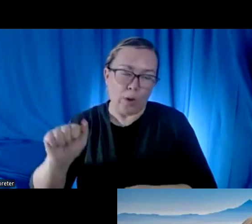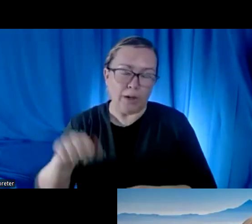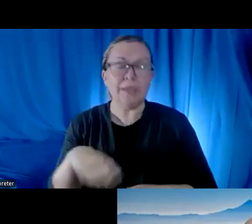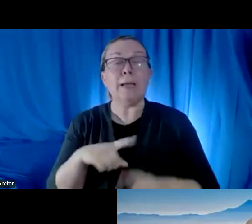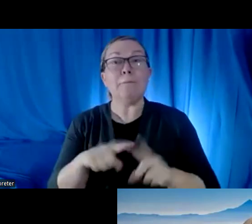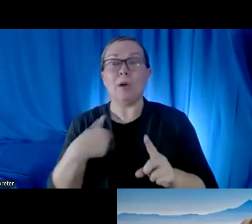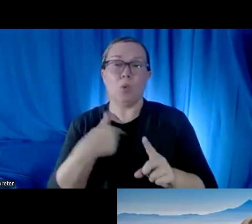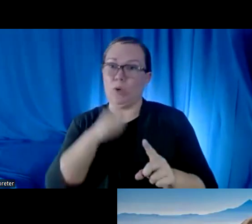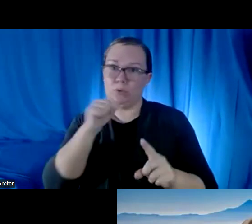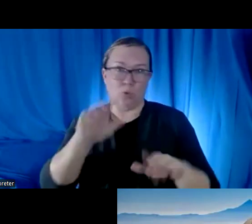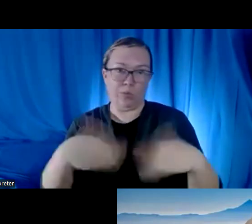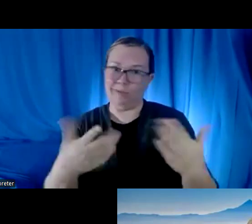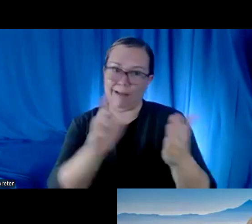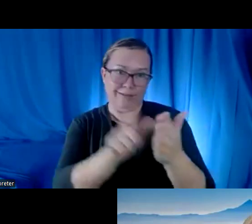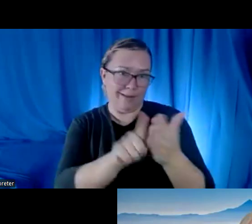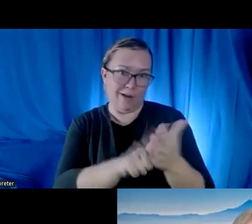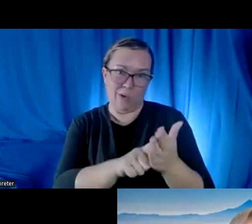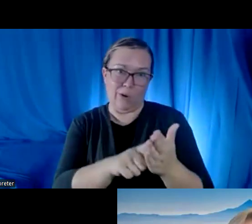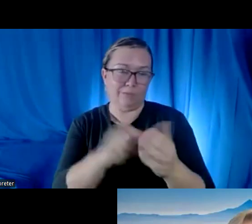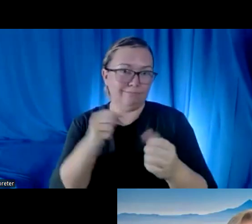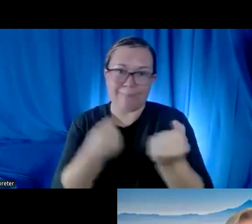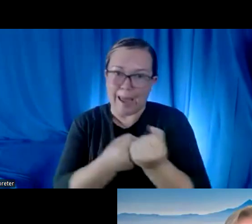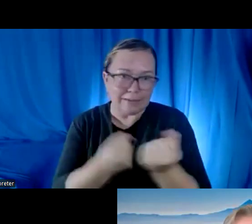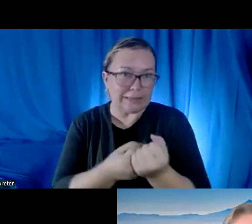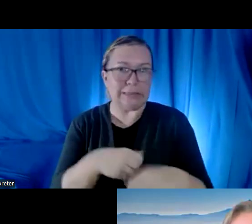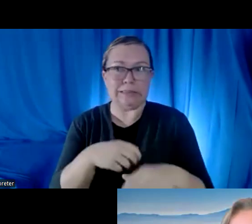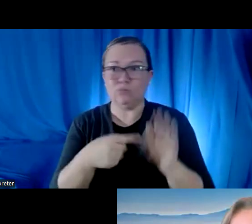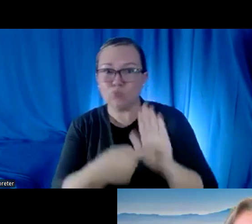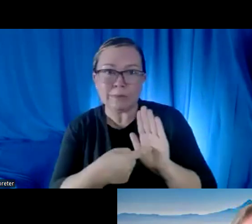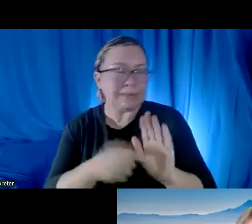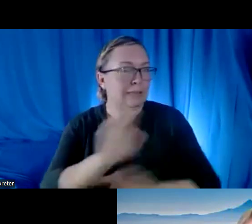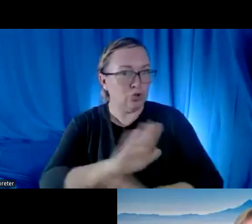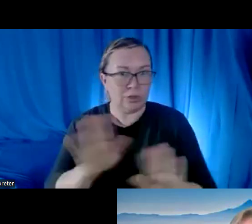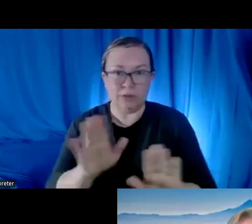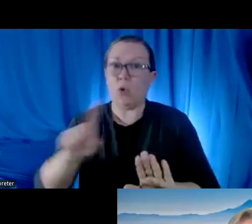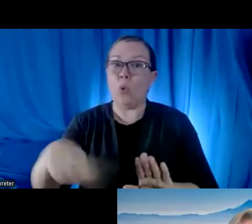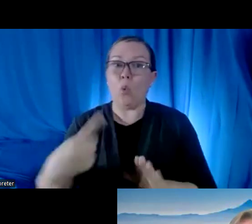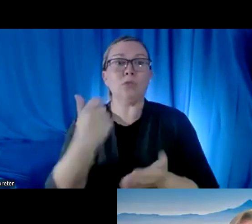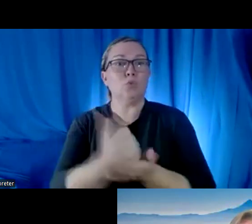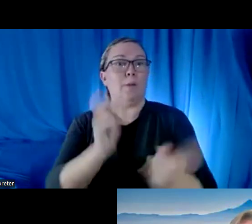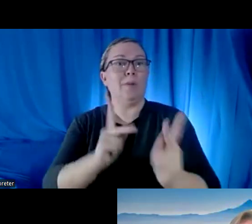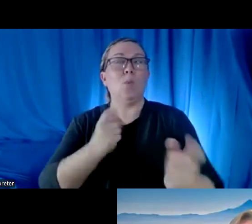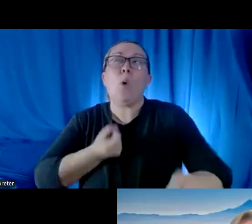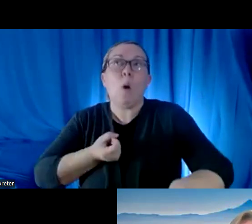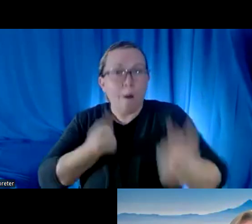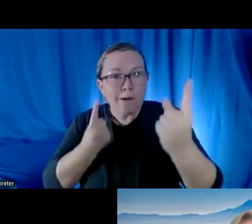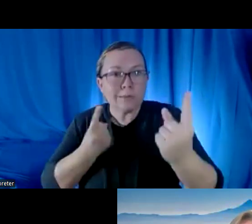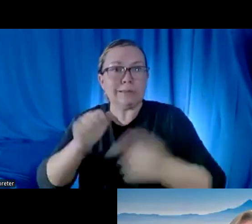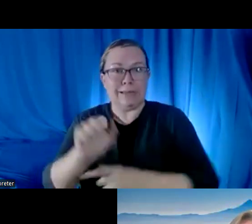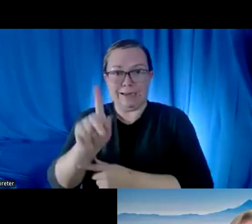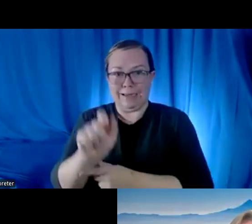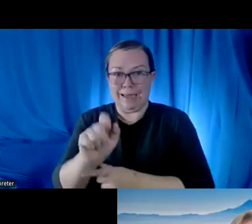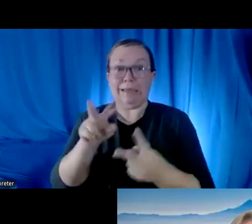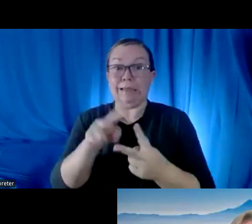provide legal representation or legal advocacy. It's purely for helping people understand the ADA. So either through the